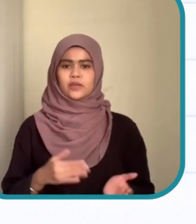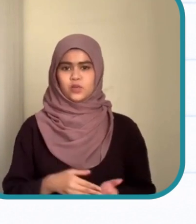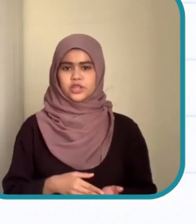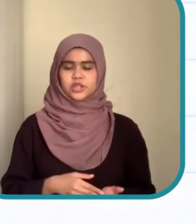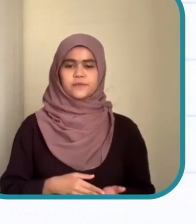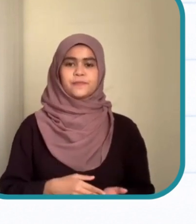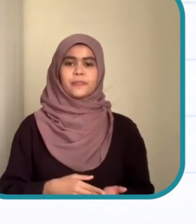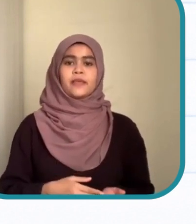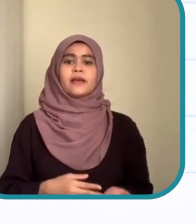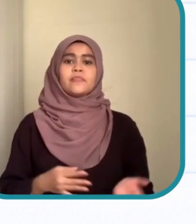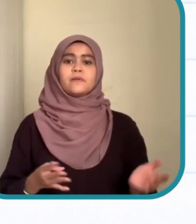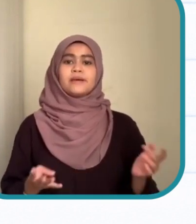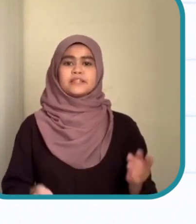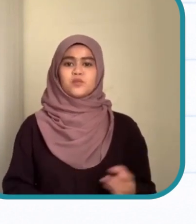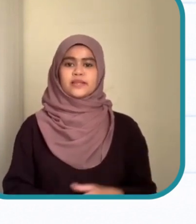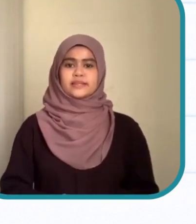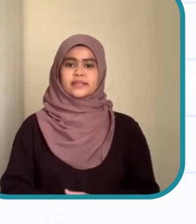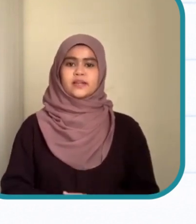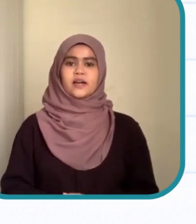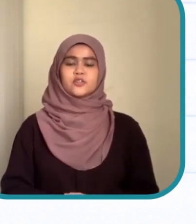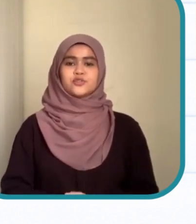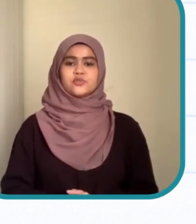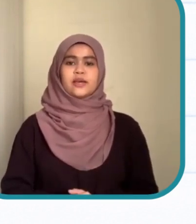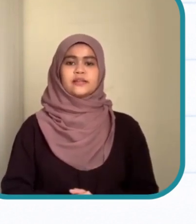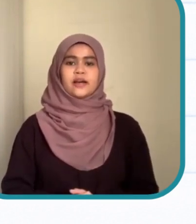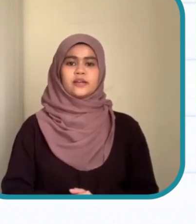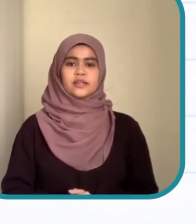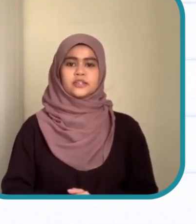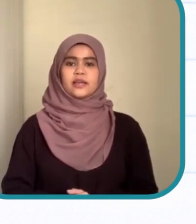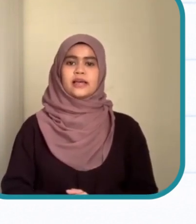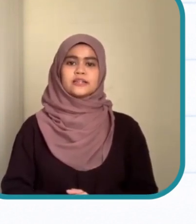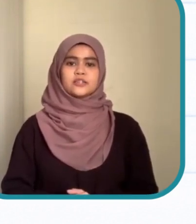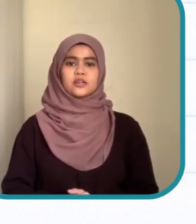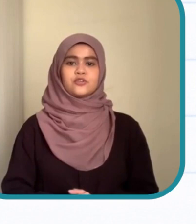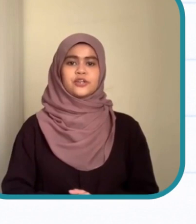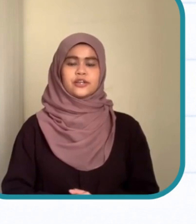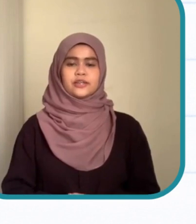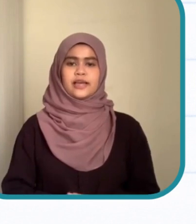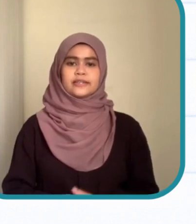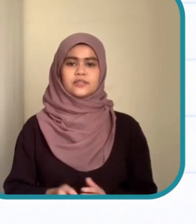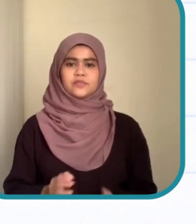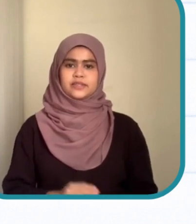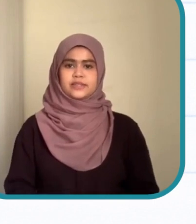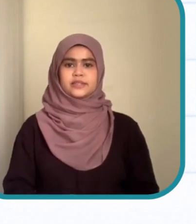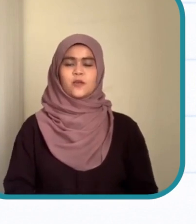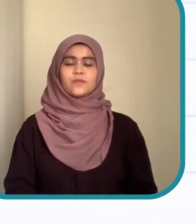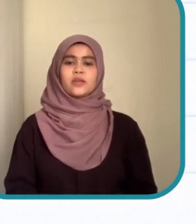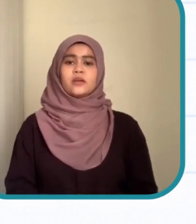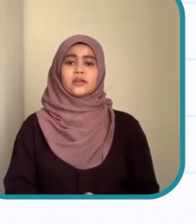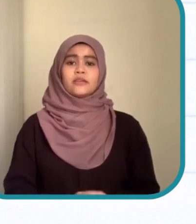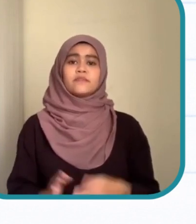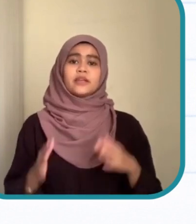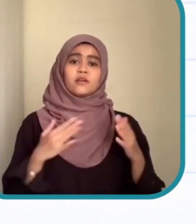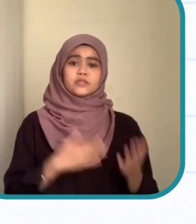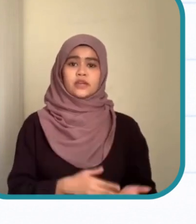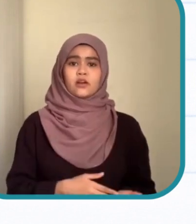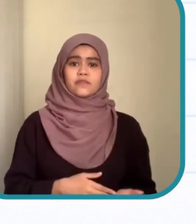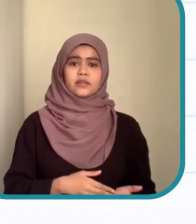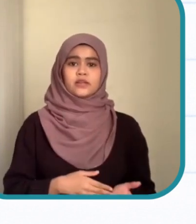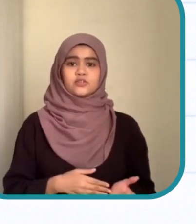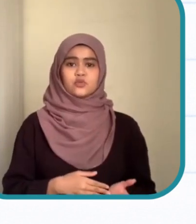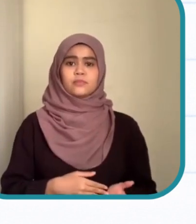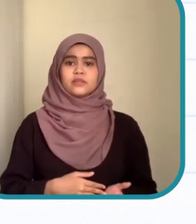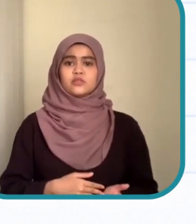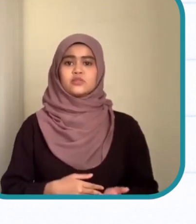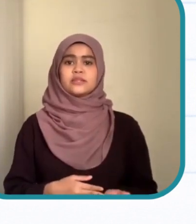foreign language. The best practice are to encourage extracurricular activities. Even outside of